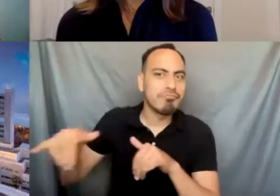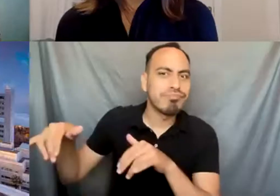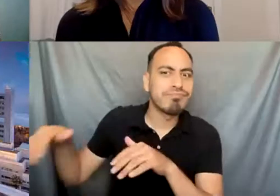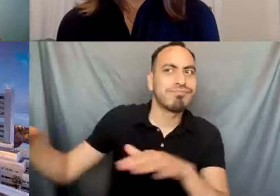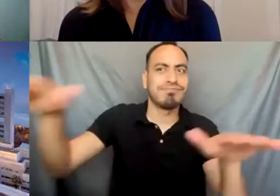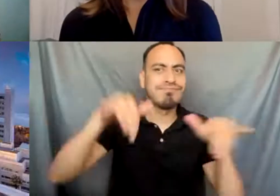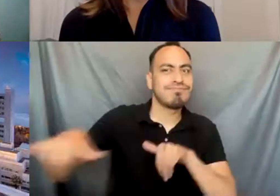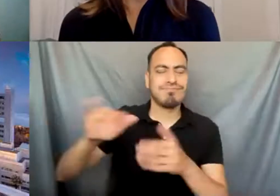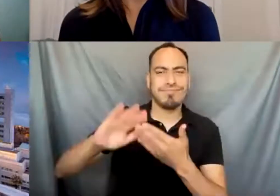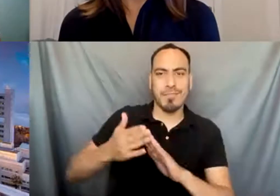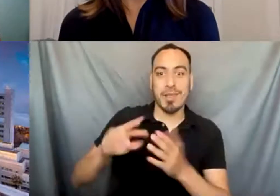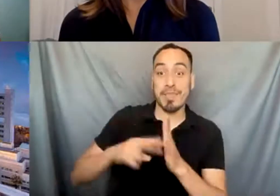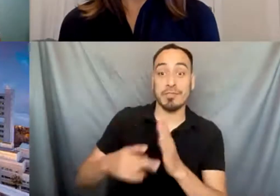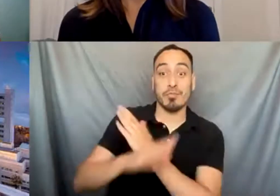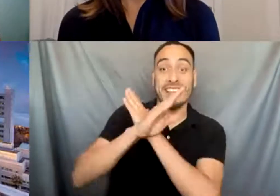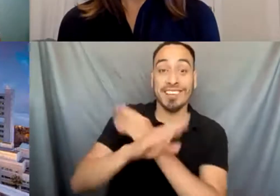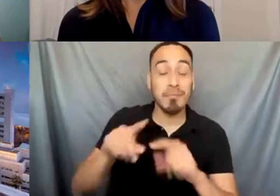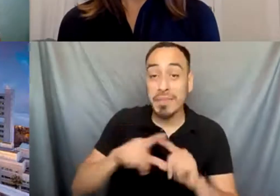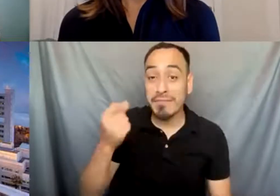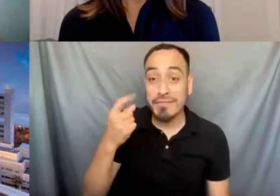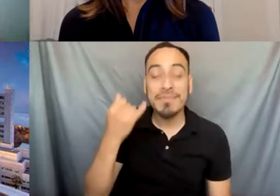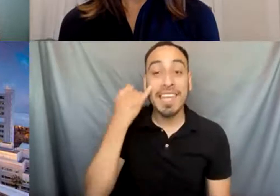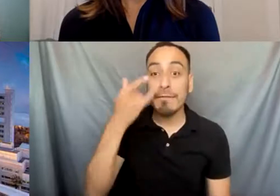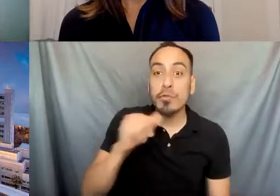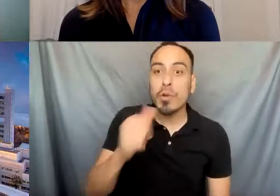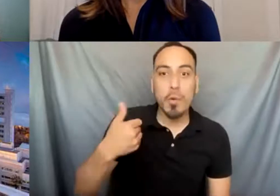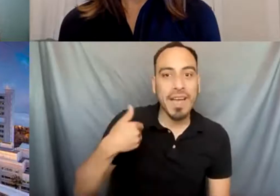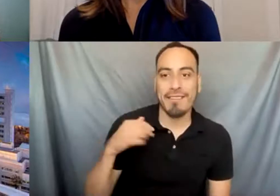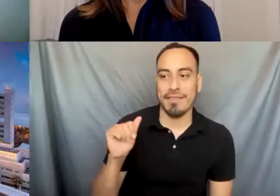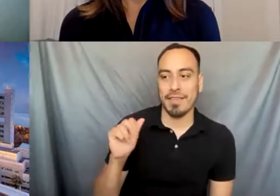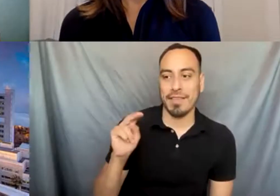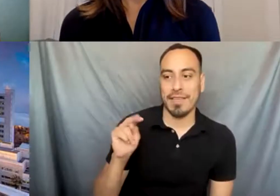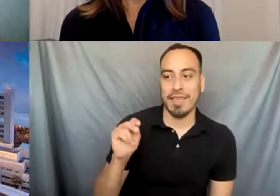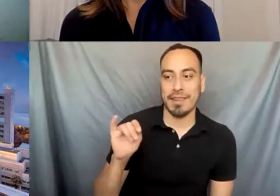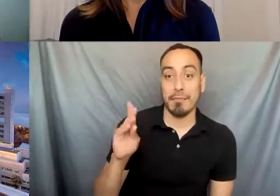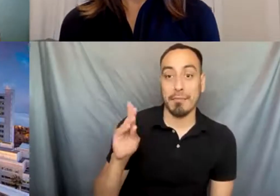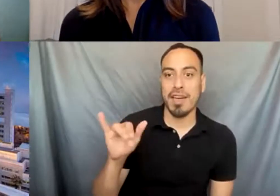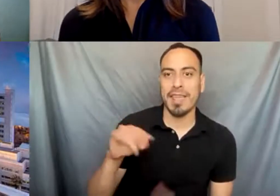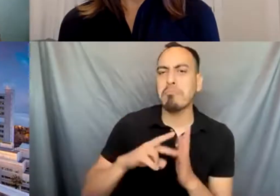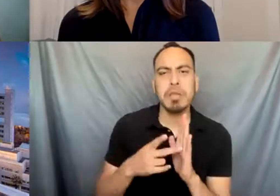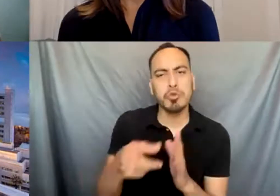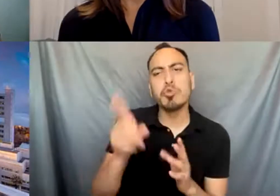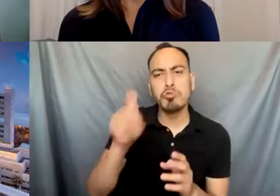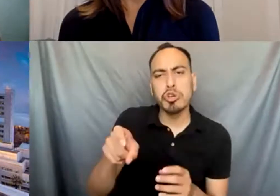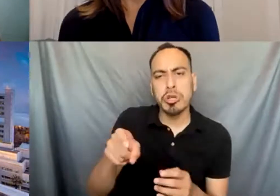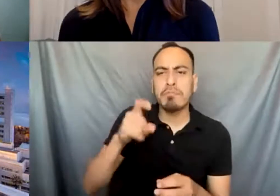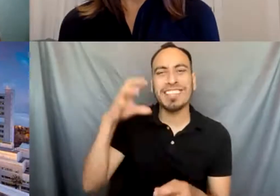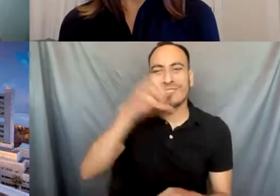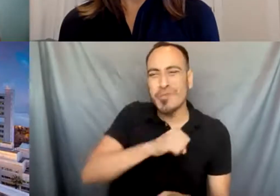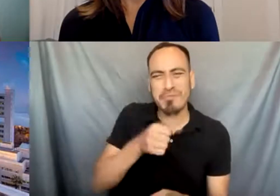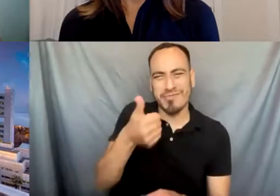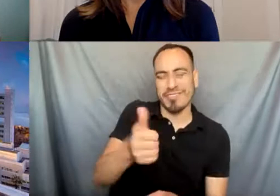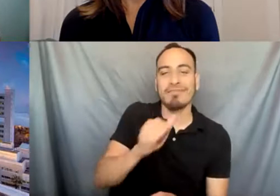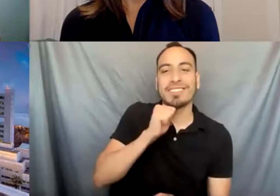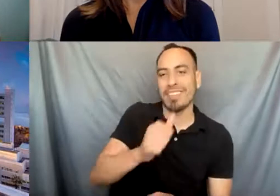you're probably not protected, or at least you should assume you're not. And I think, and so if the